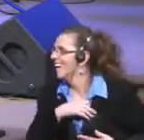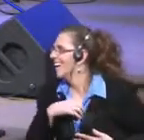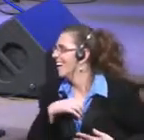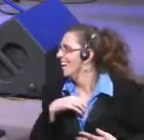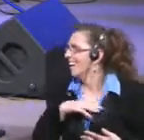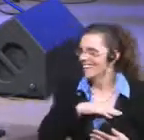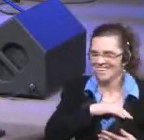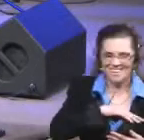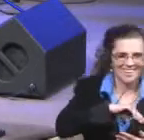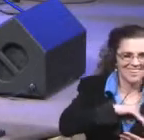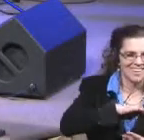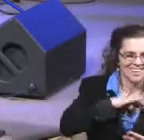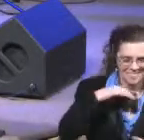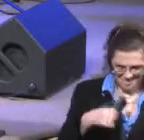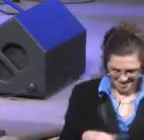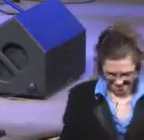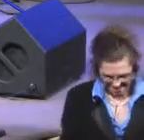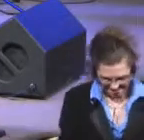Hallelujah.